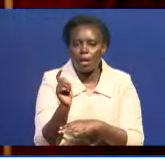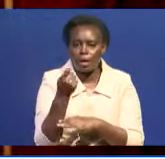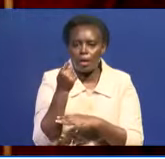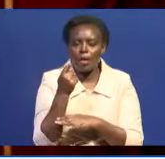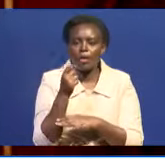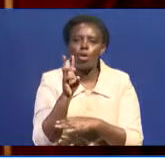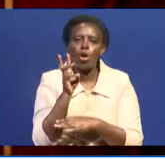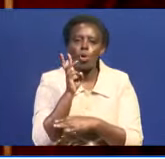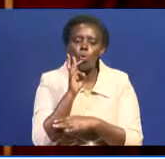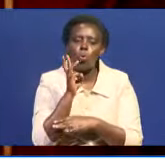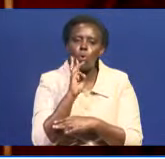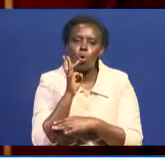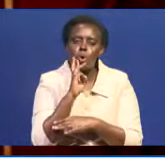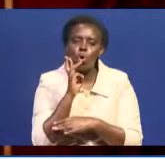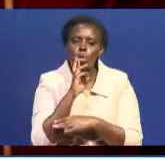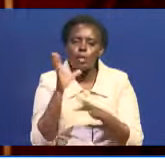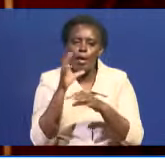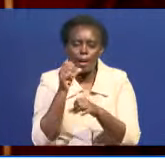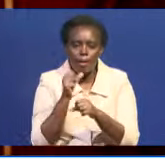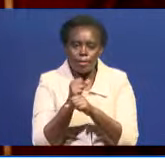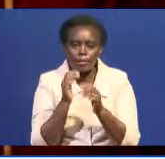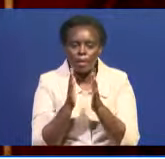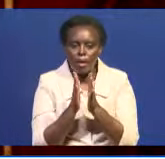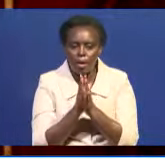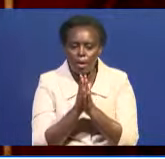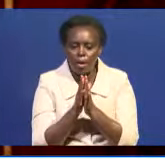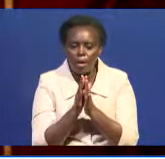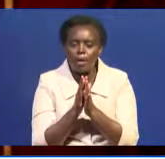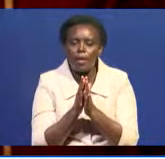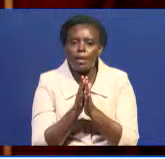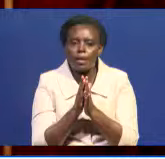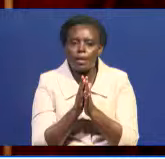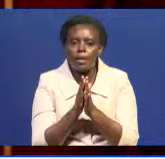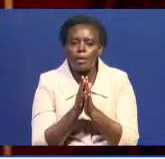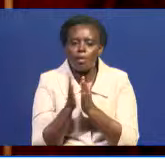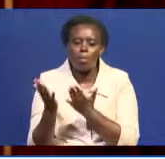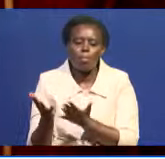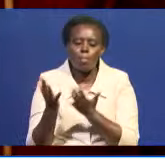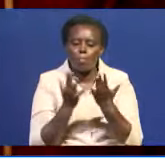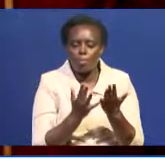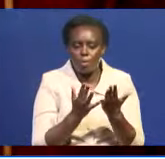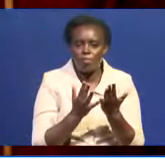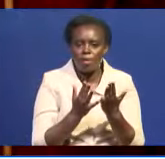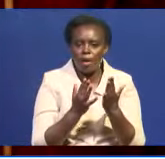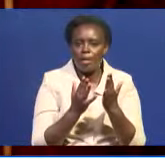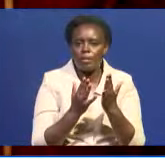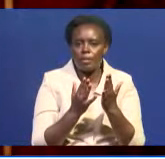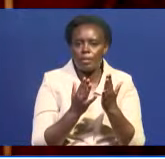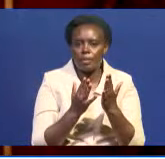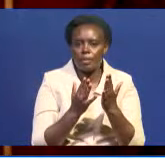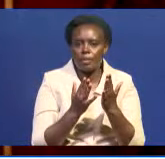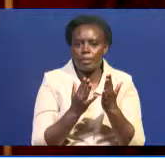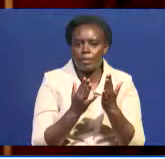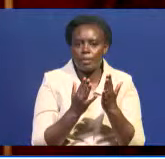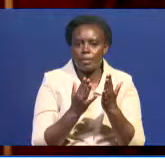Kenya Water Tower Agency, and this, Mr. Speaker, is to provide secondary data